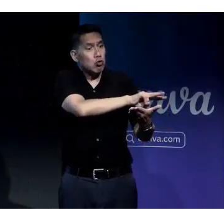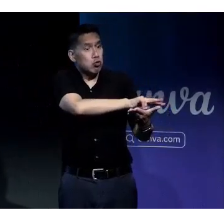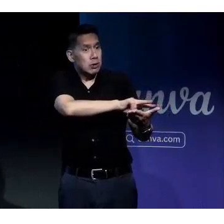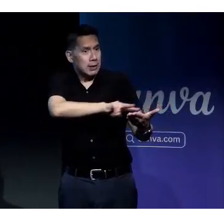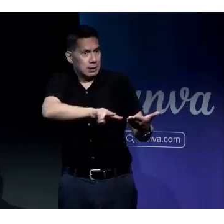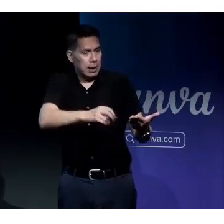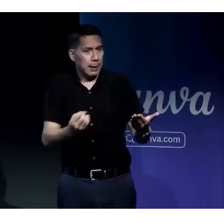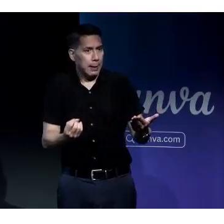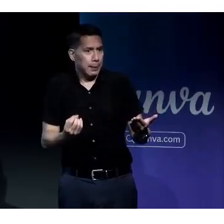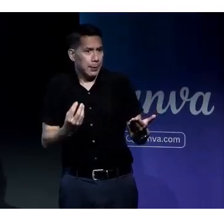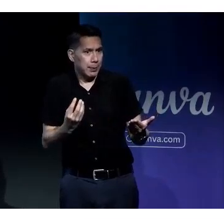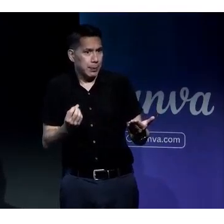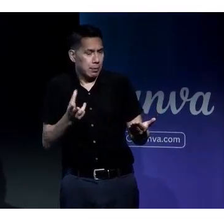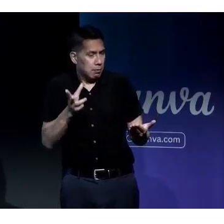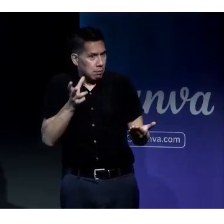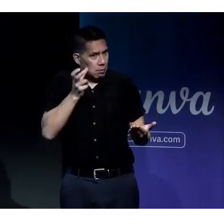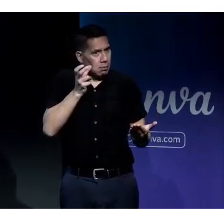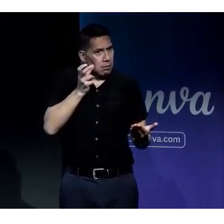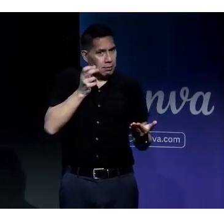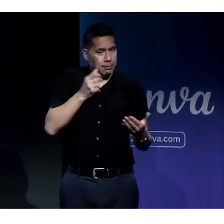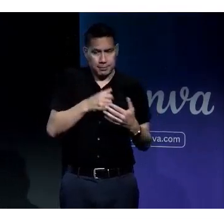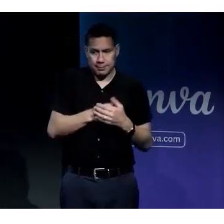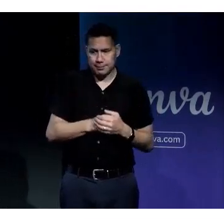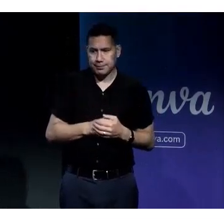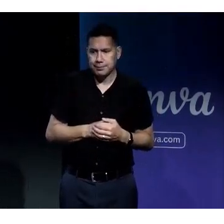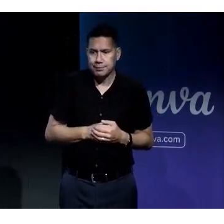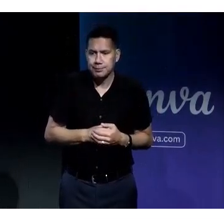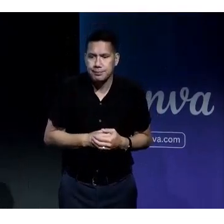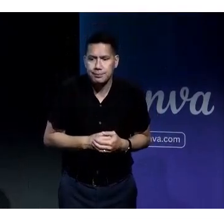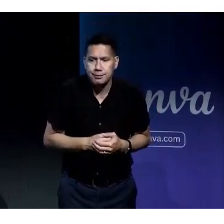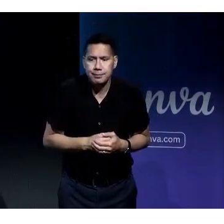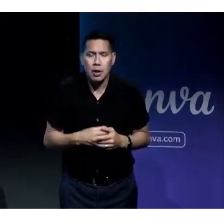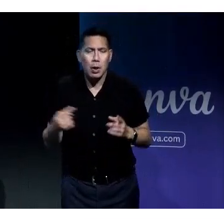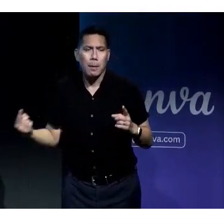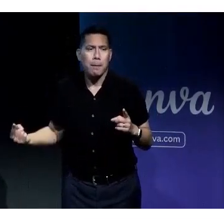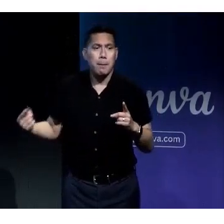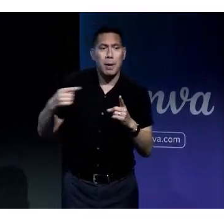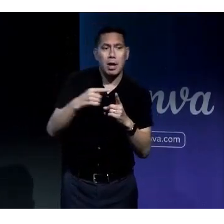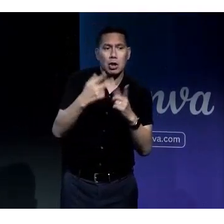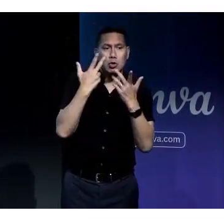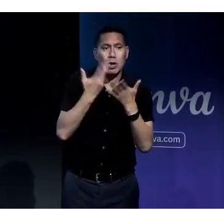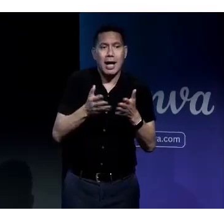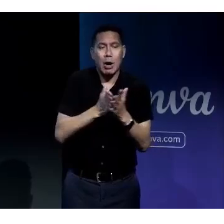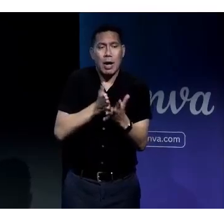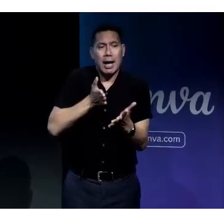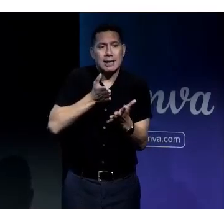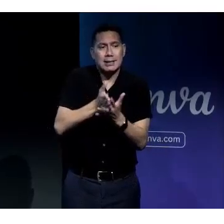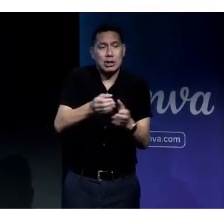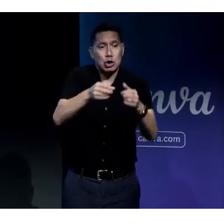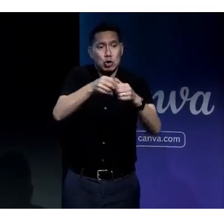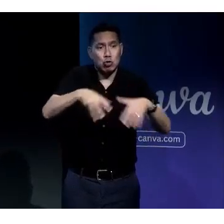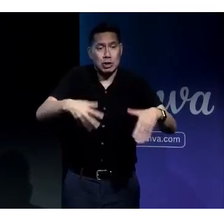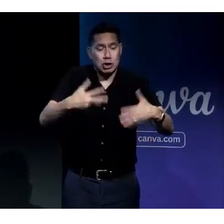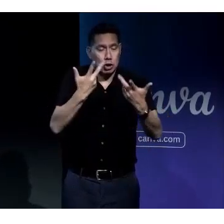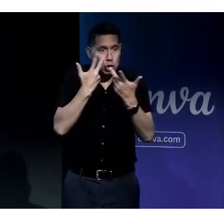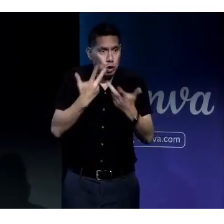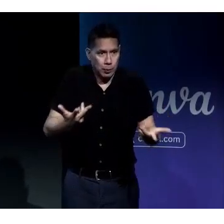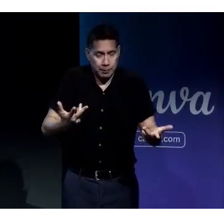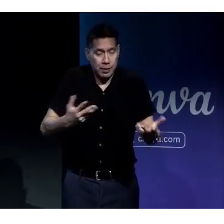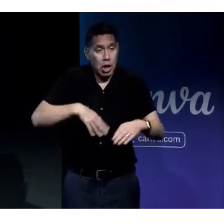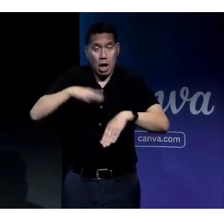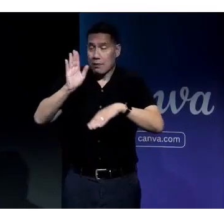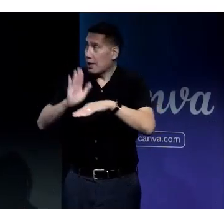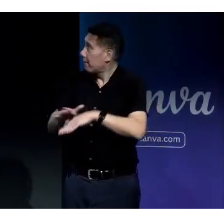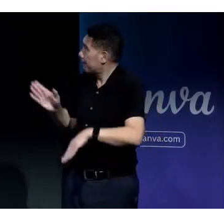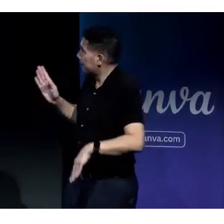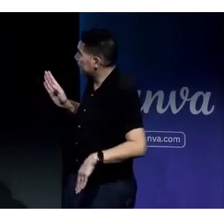are interacting with their screen readers. So let's revisit how the accessibility tree can be presented. On the left, we have a combo